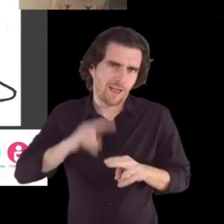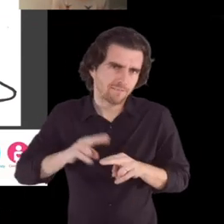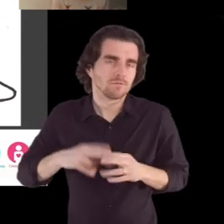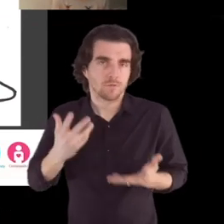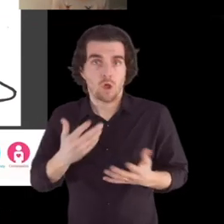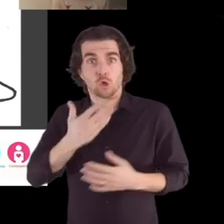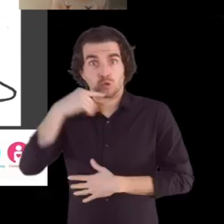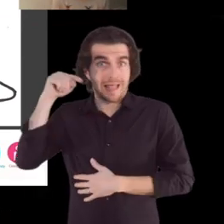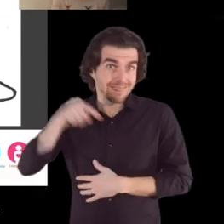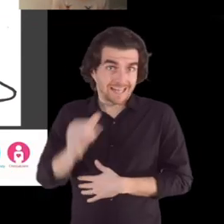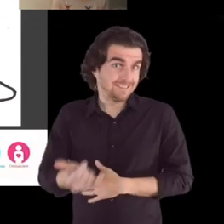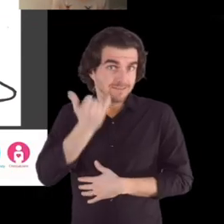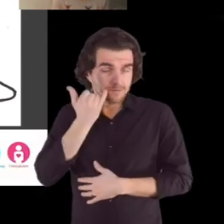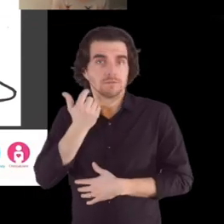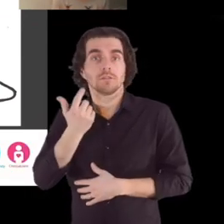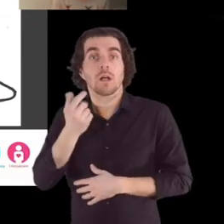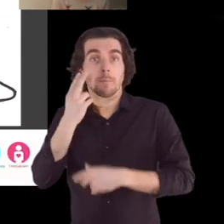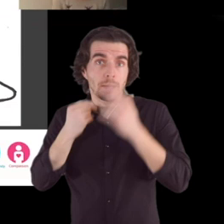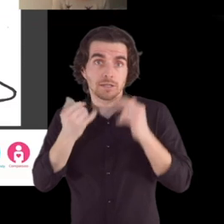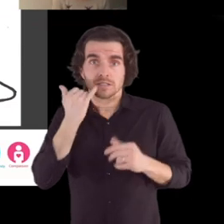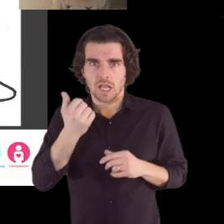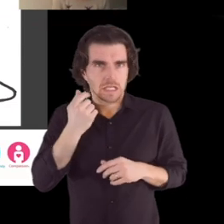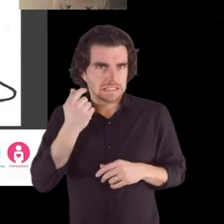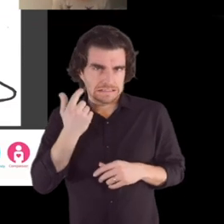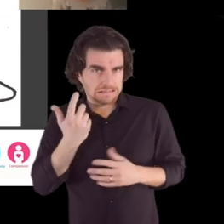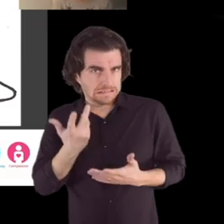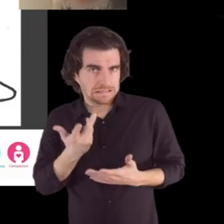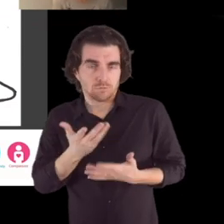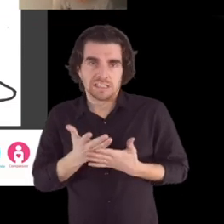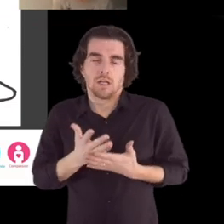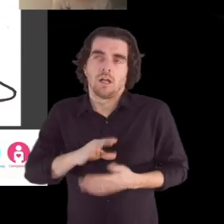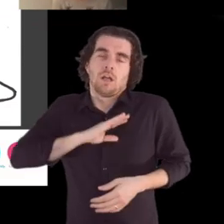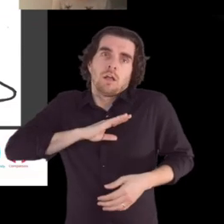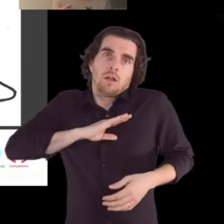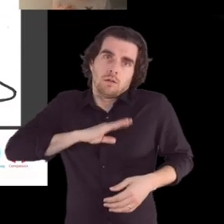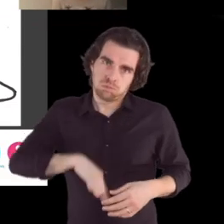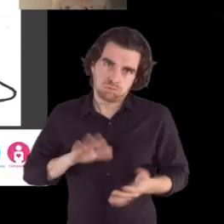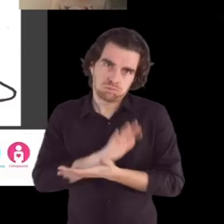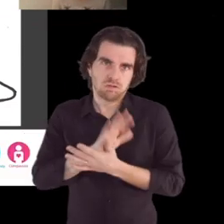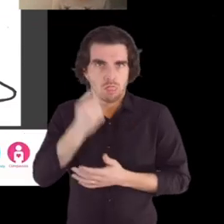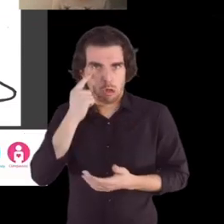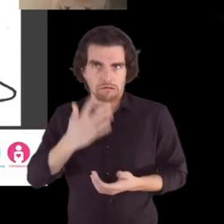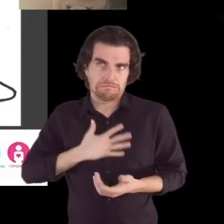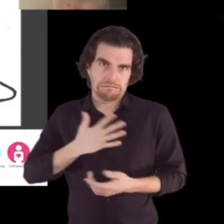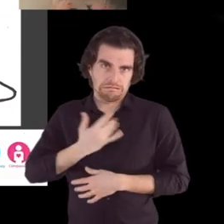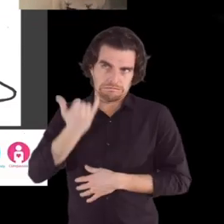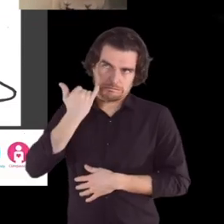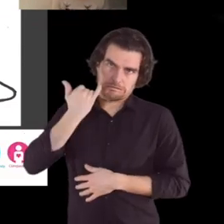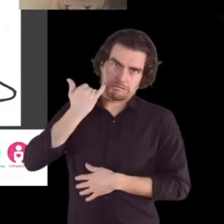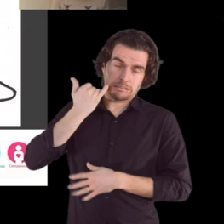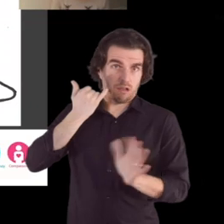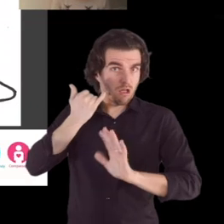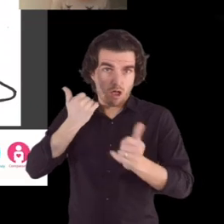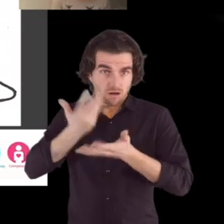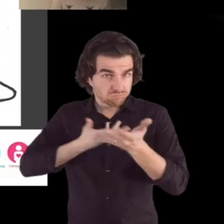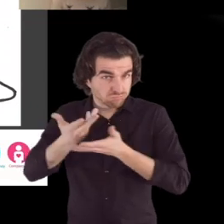is a big thing for staff at the minute. So, use that resource. And most people say, don't they, that, they're really glad they made the call, or it wasn't as scary as they thought